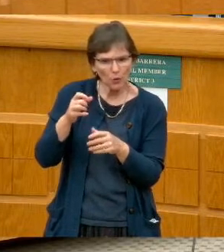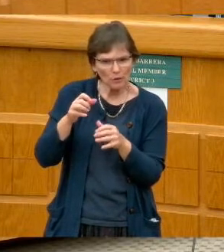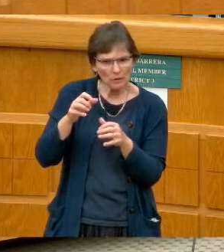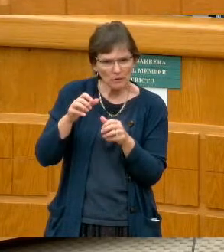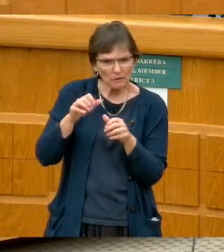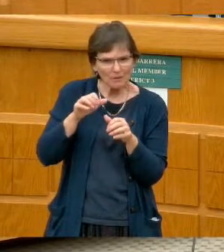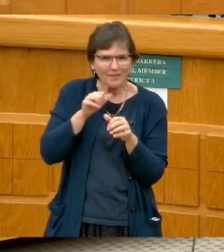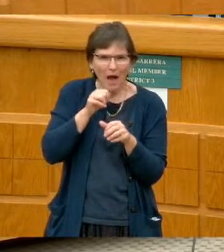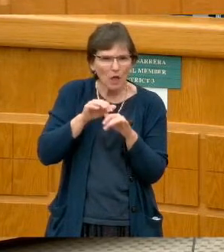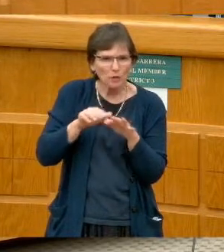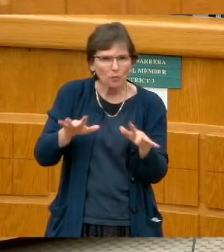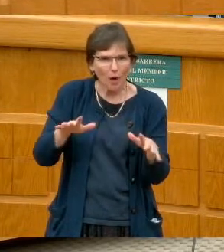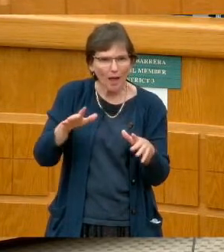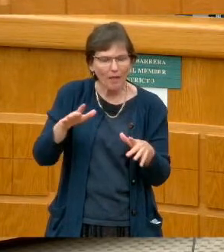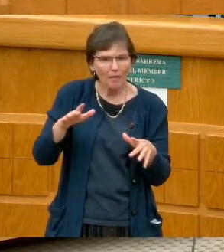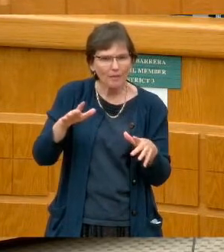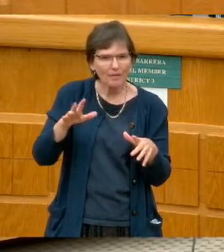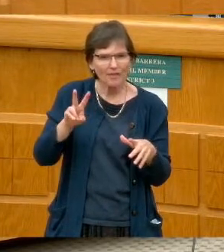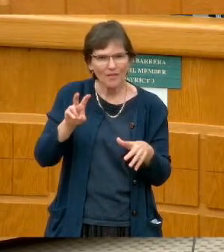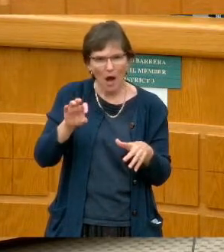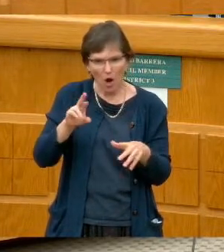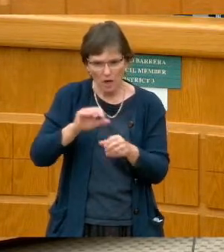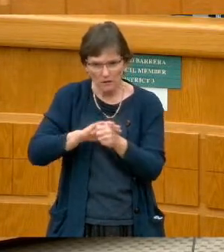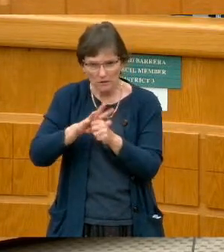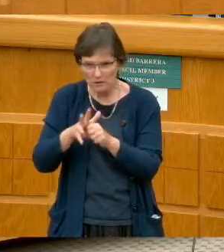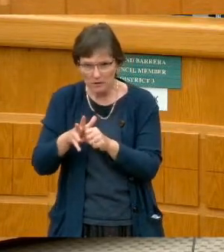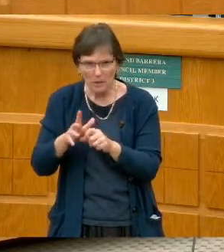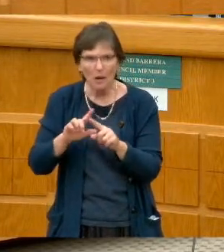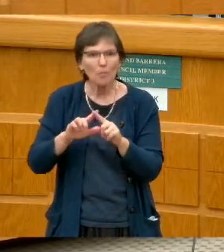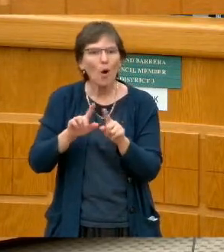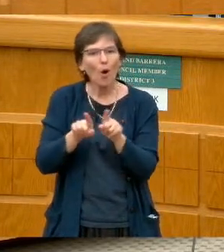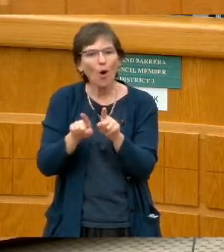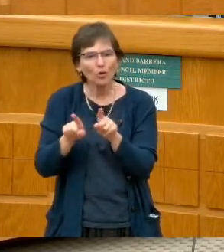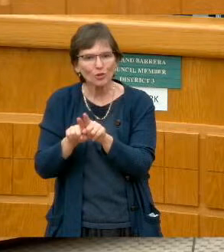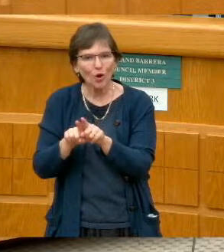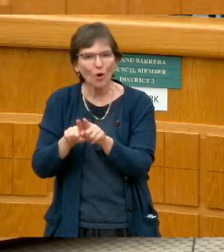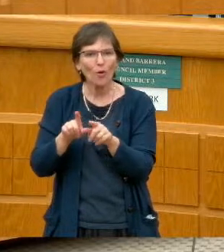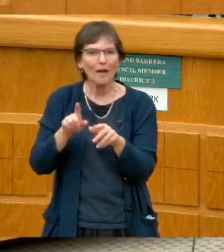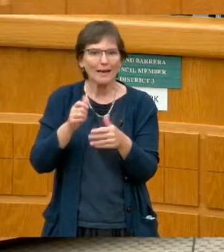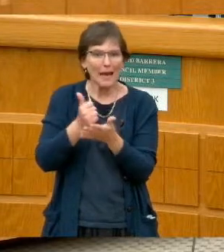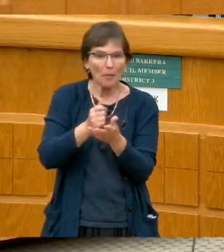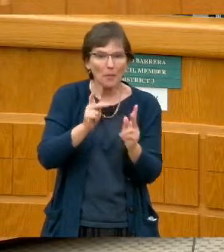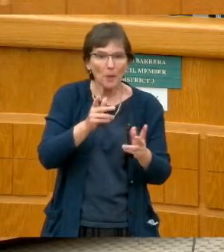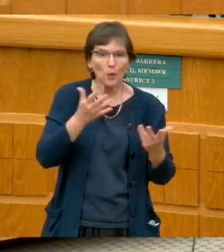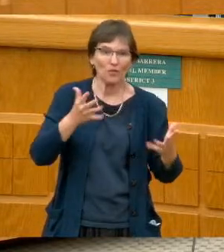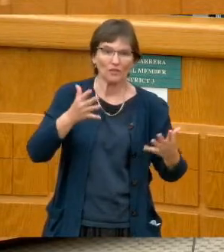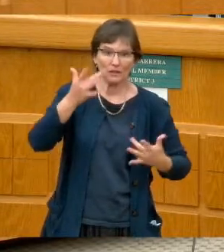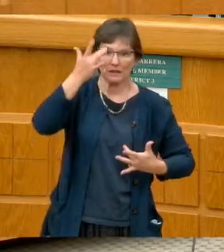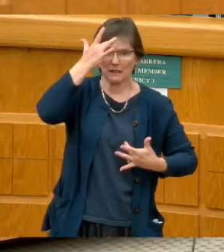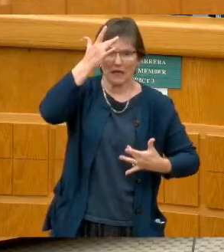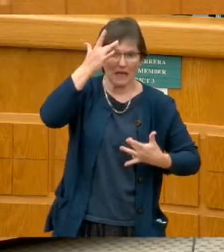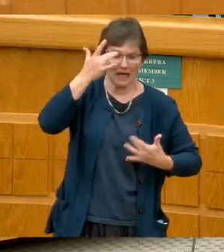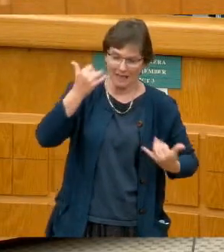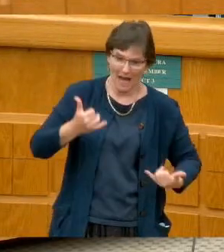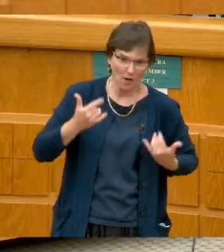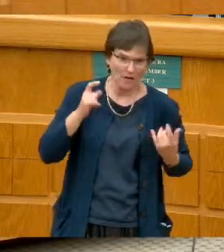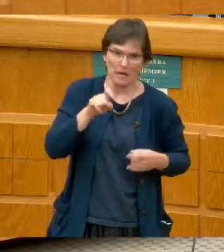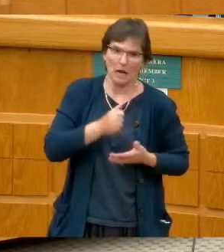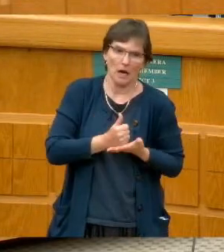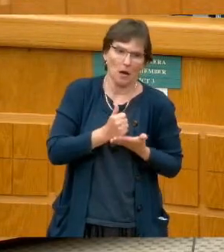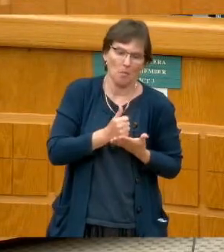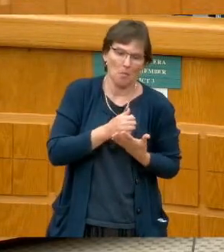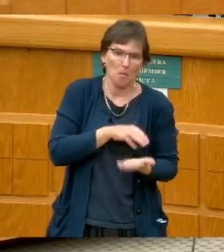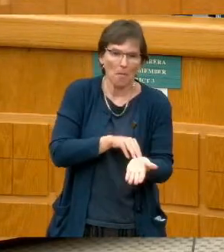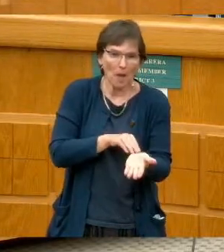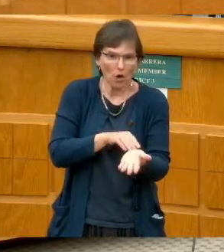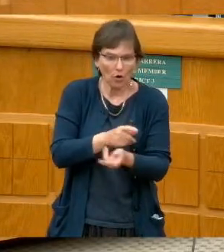contain the virus, but also to care for those who are sick with the virus. We're doing it so that we can keep our economy